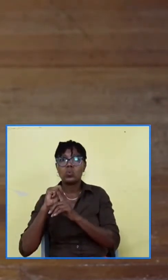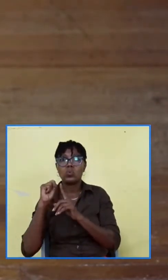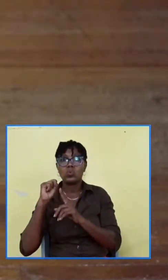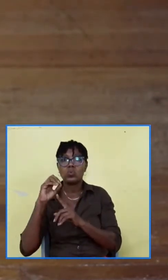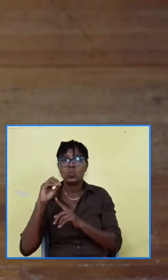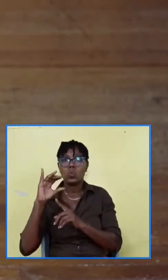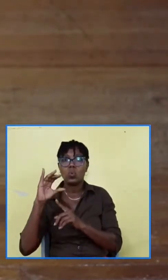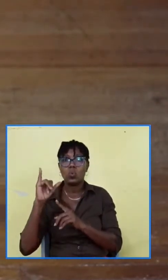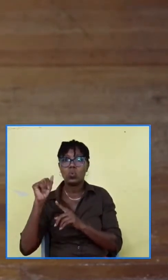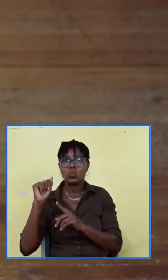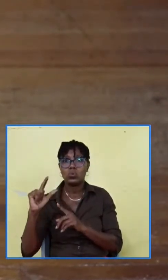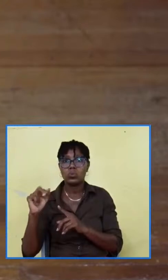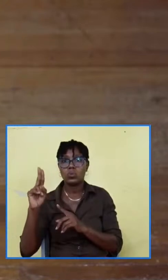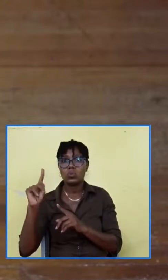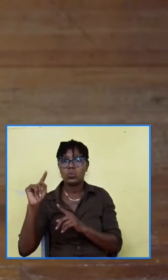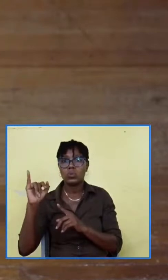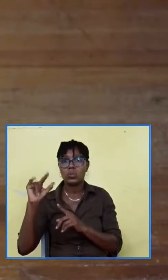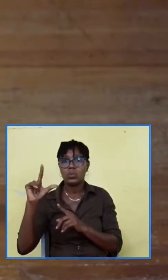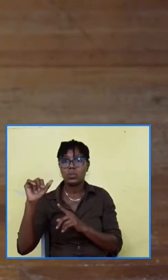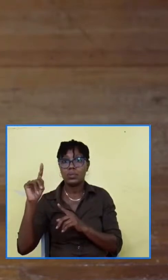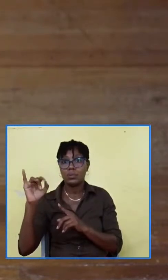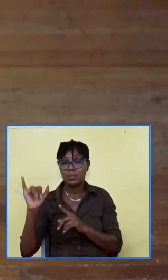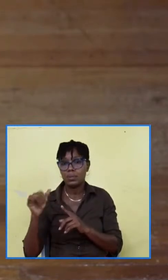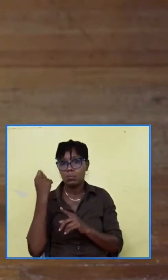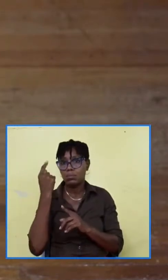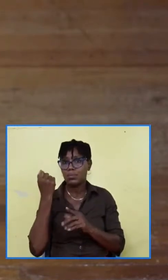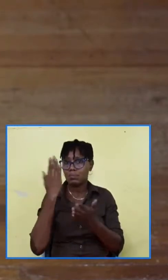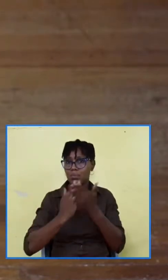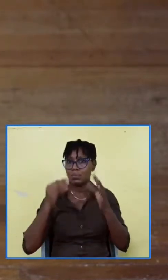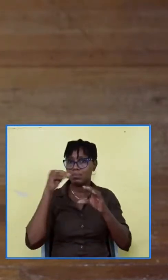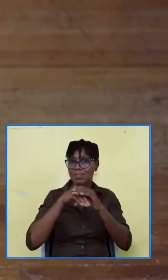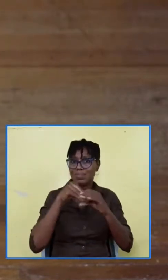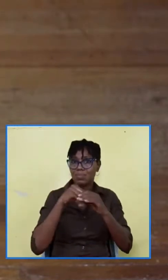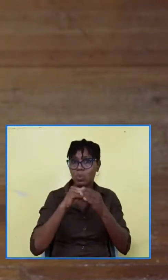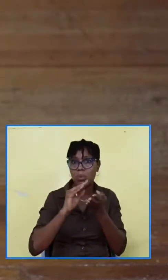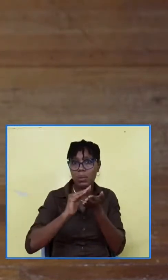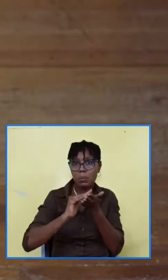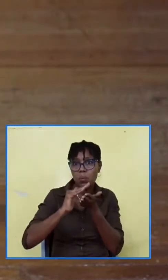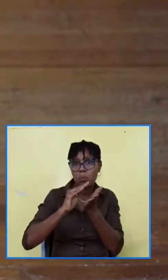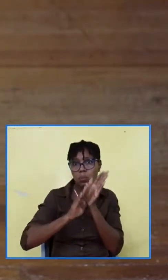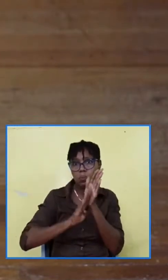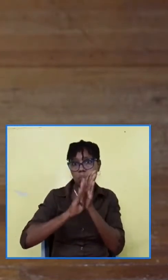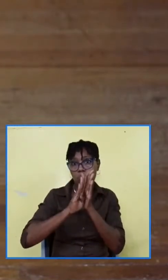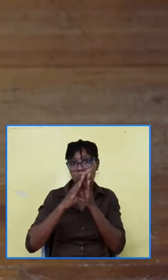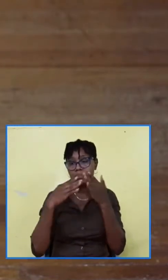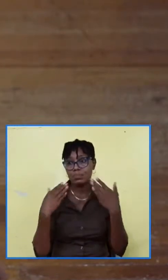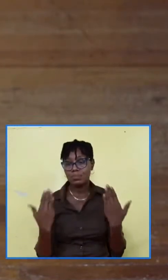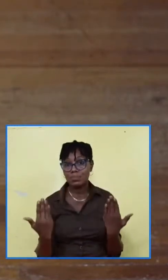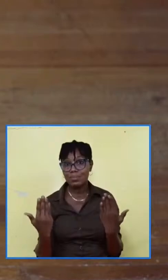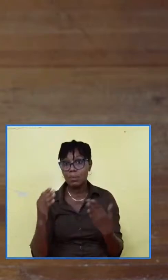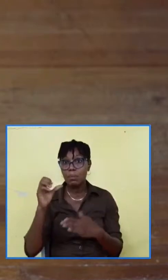some investments that may yield a smaller financial return than an alternative,